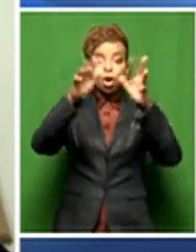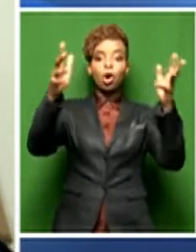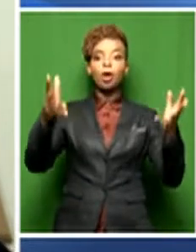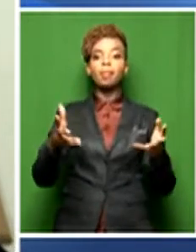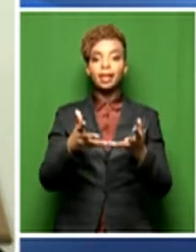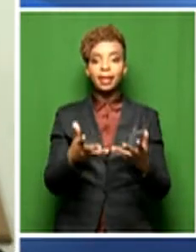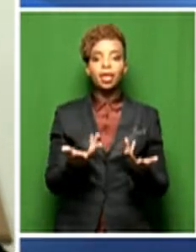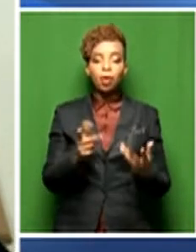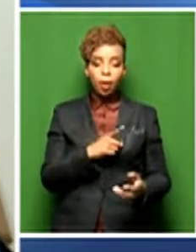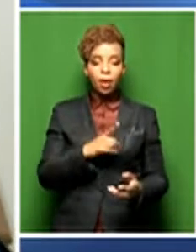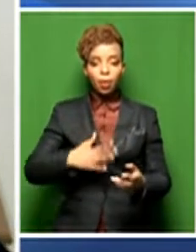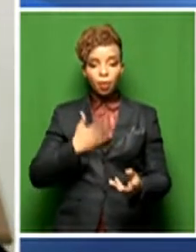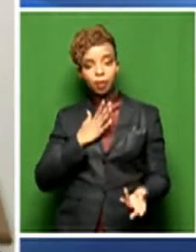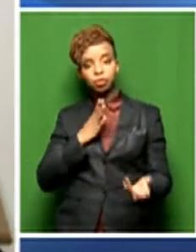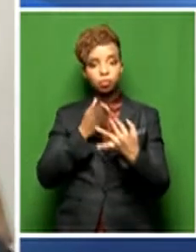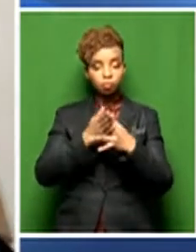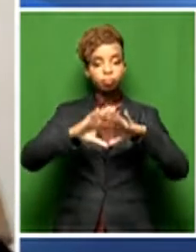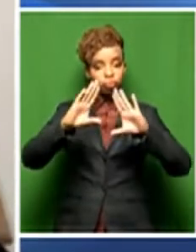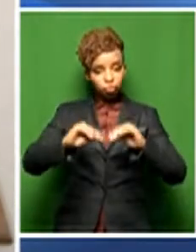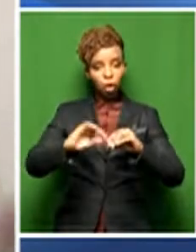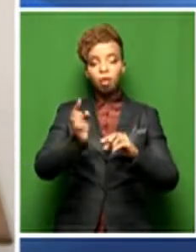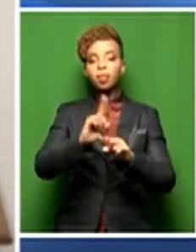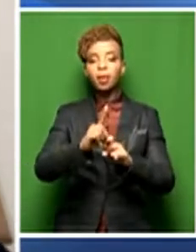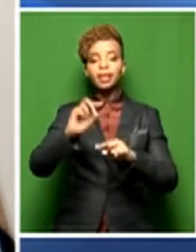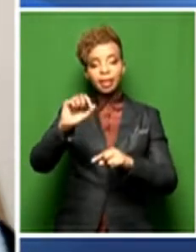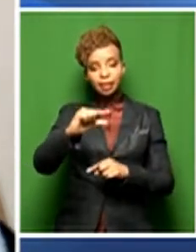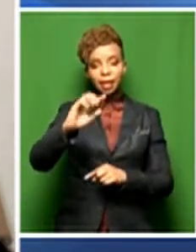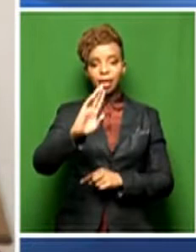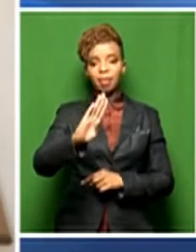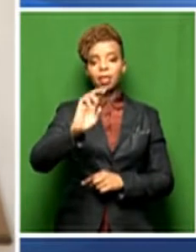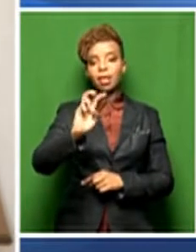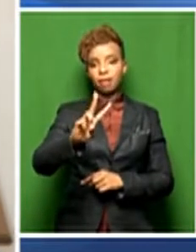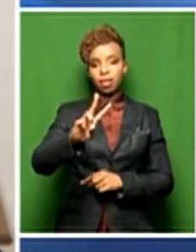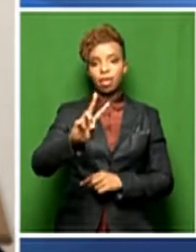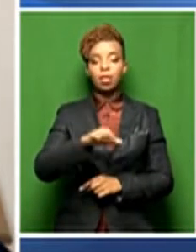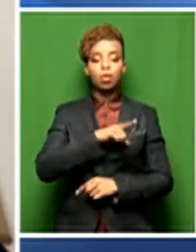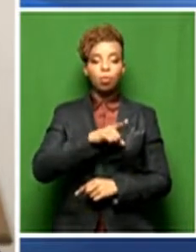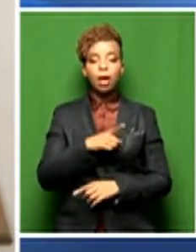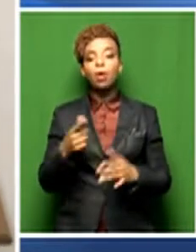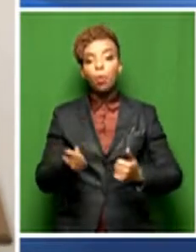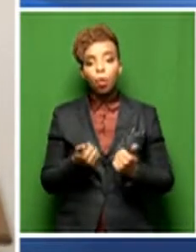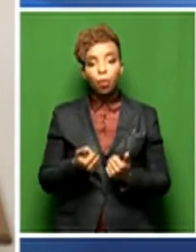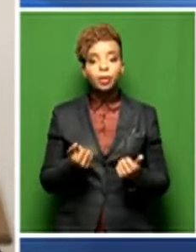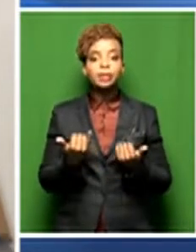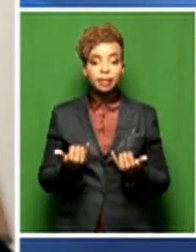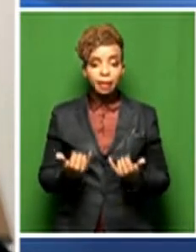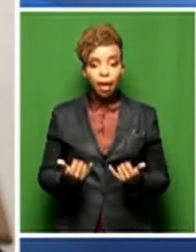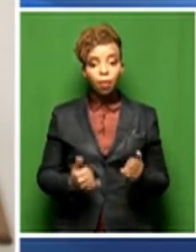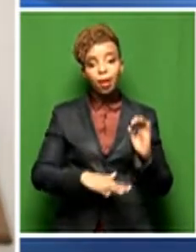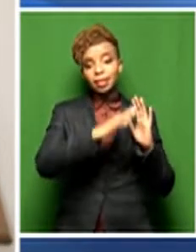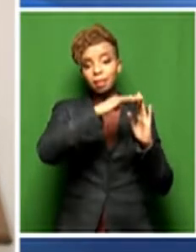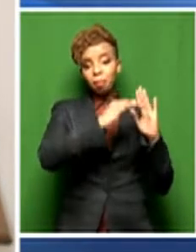understand there's that. Already the GBV, the Gender-Based Violence Bill, is on its way to Parliament. And we